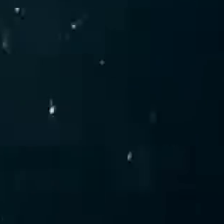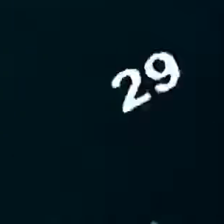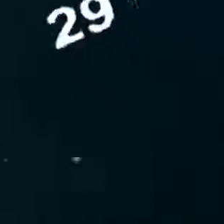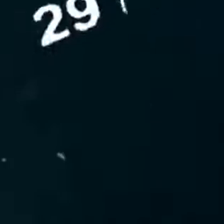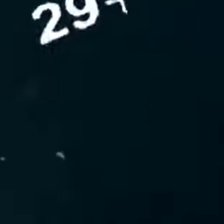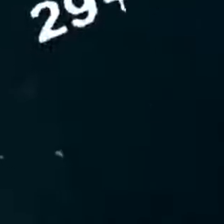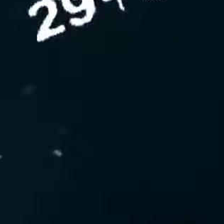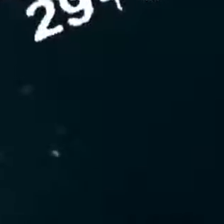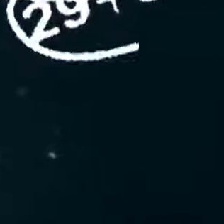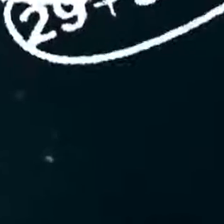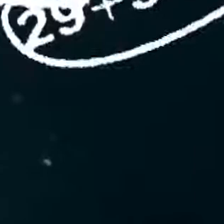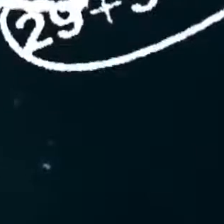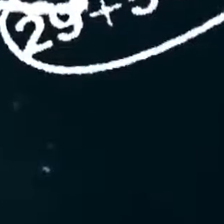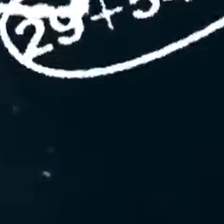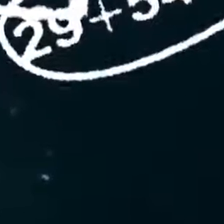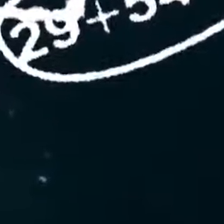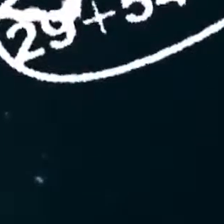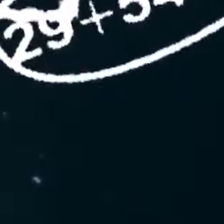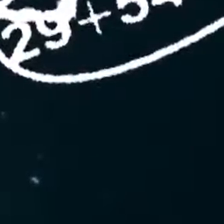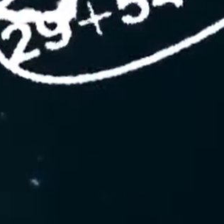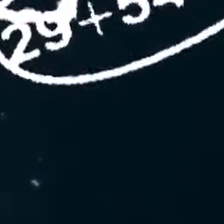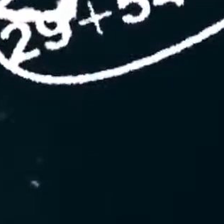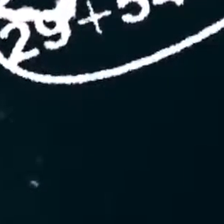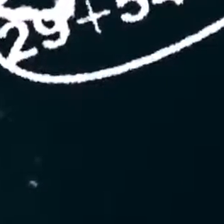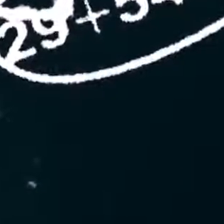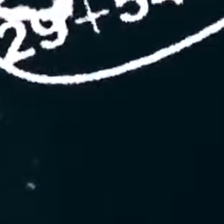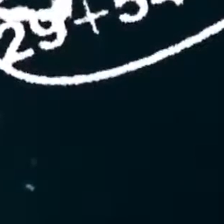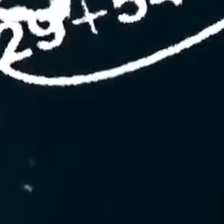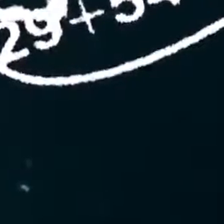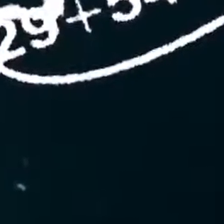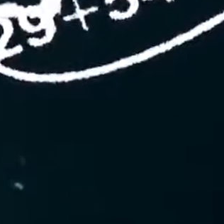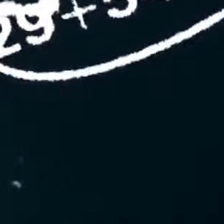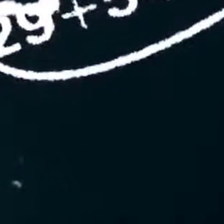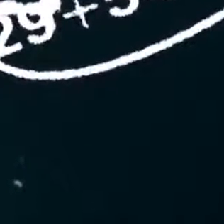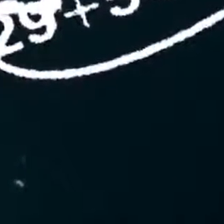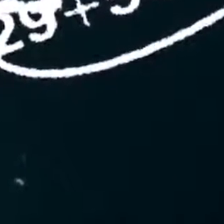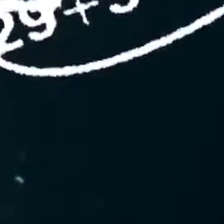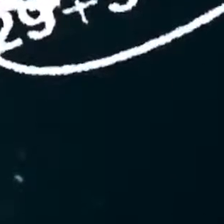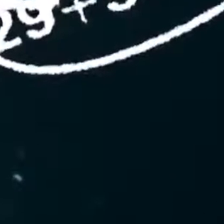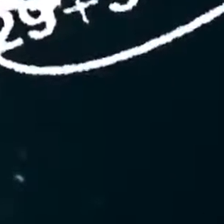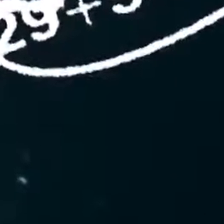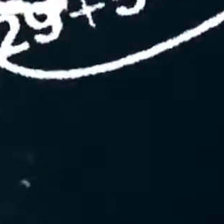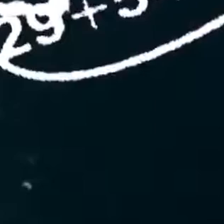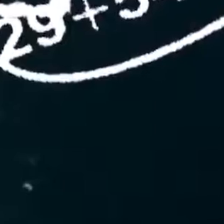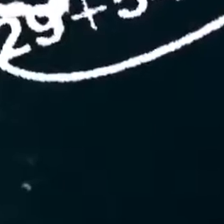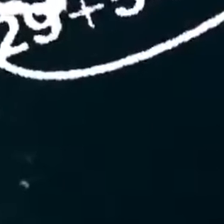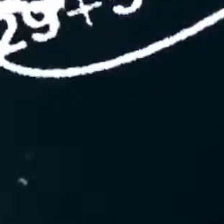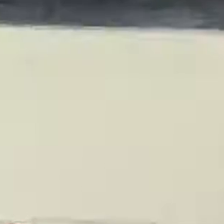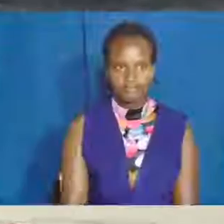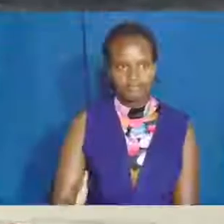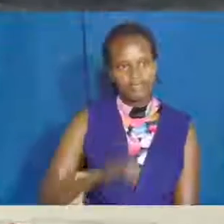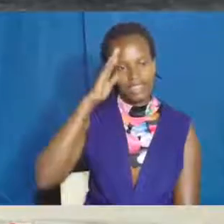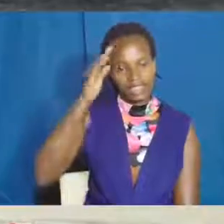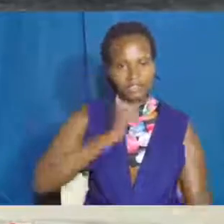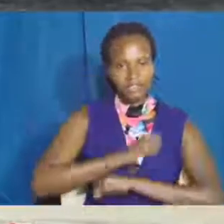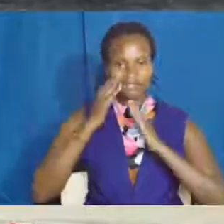Welcome to Study Time, a televised home learning program produced by Rwanda Education Board.